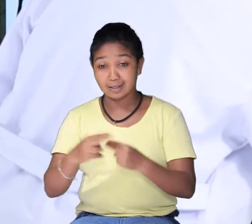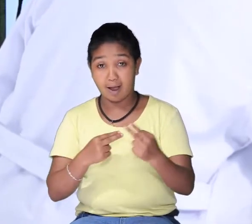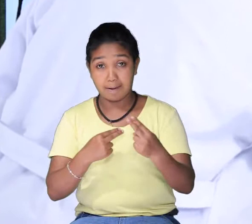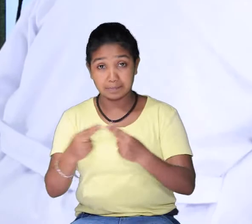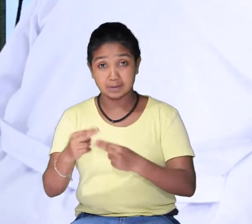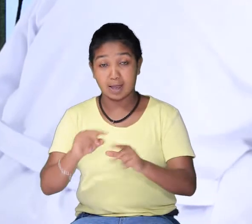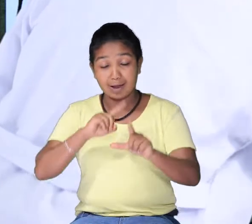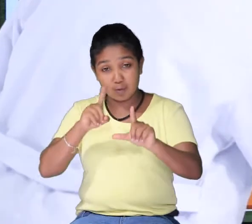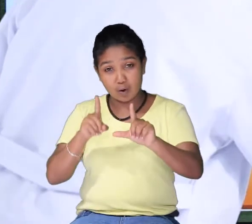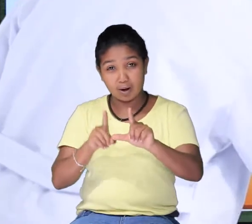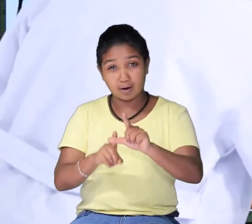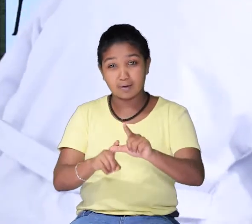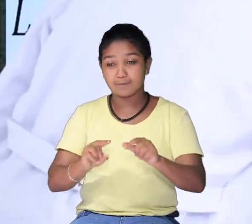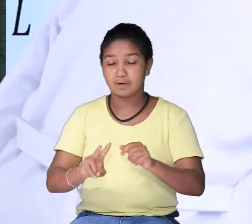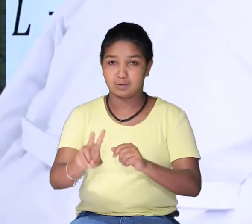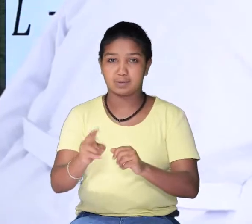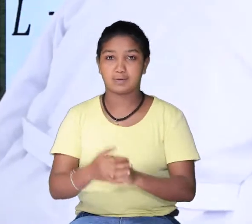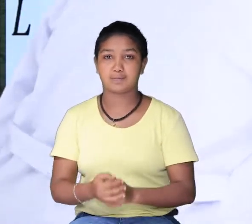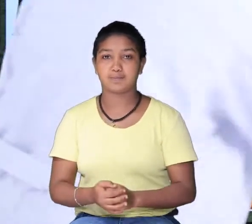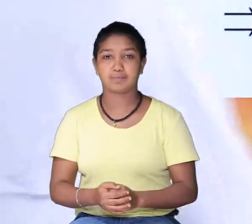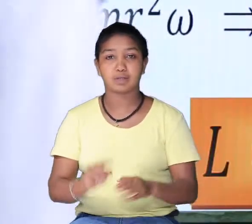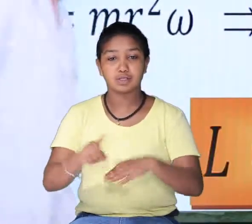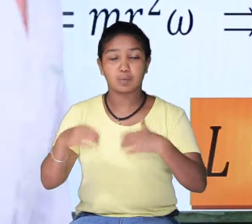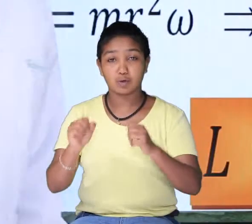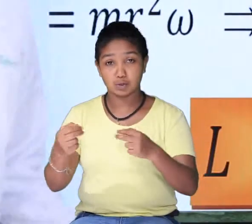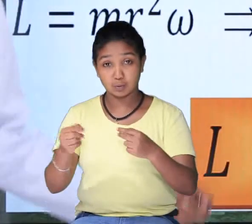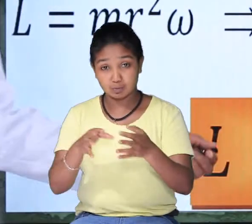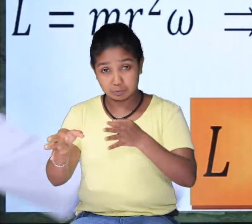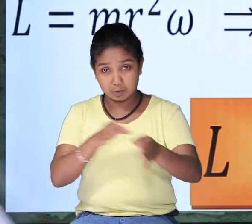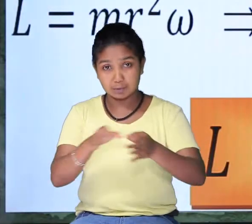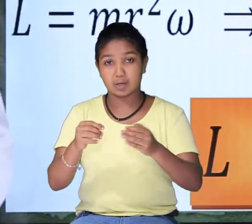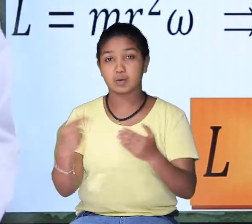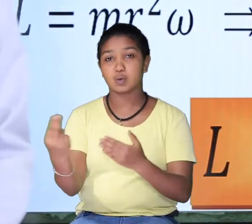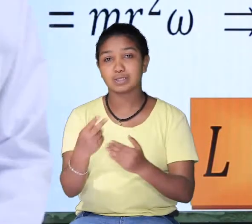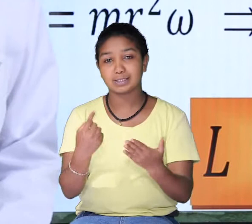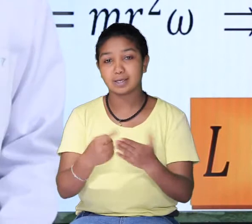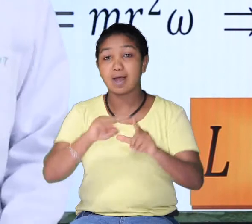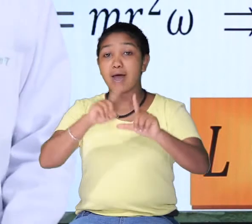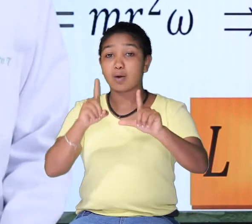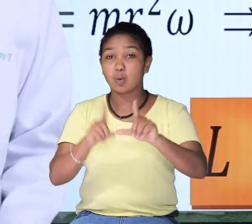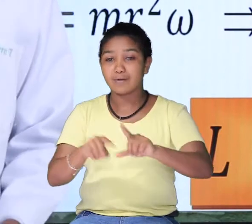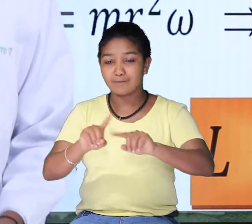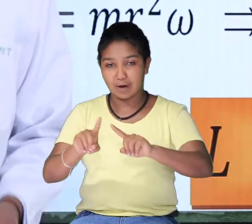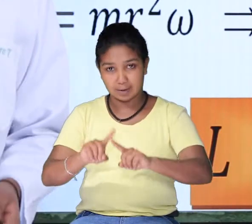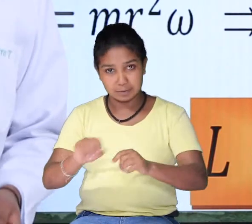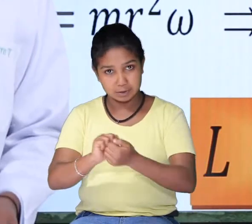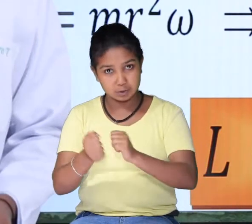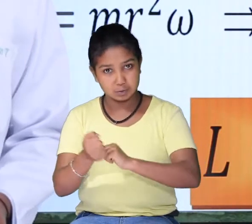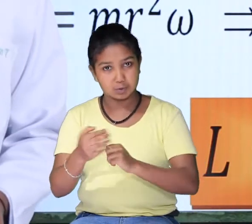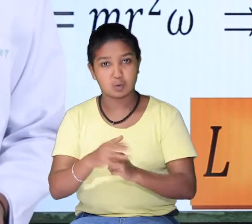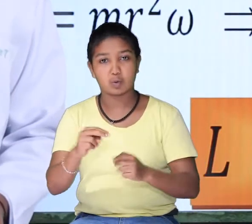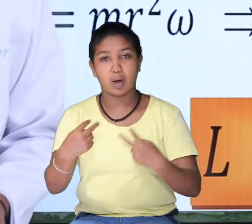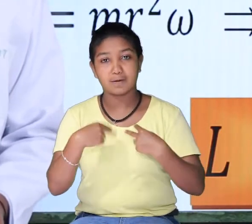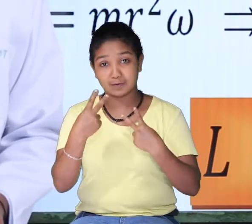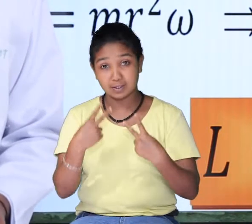the angular velocity. So it's possible to express using the angular variables. So far you